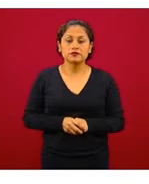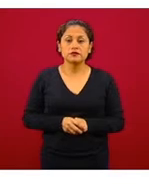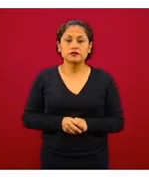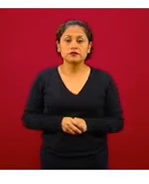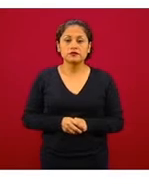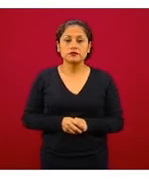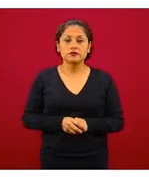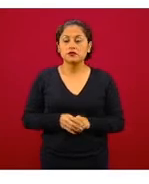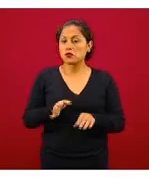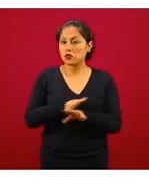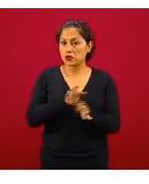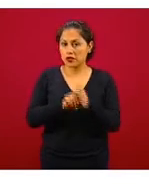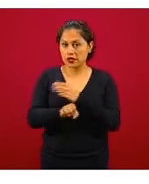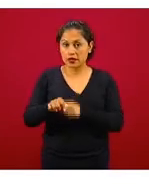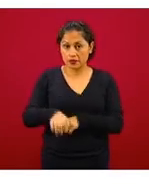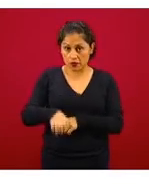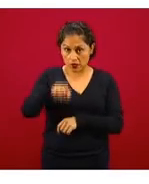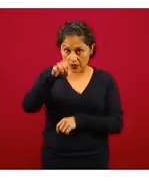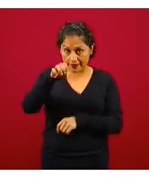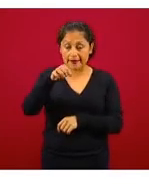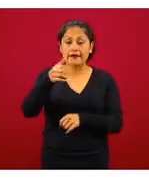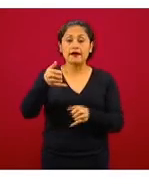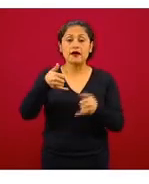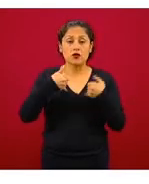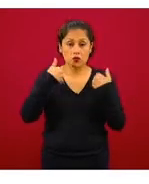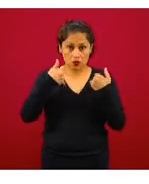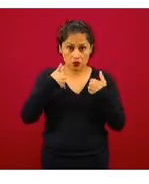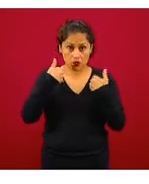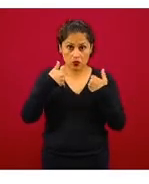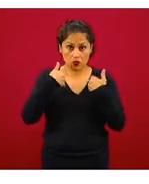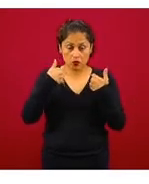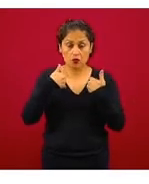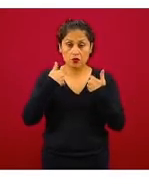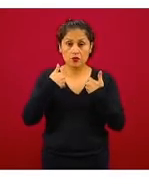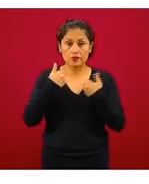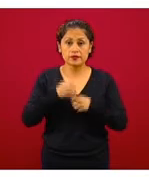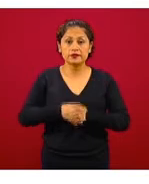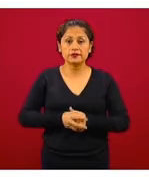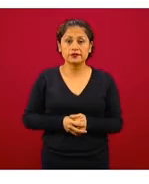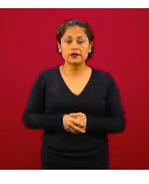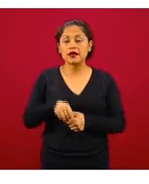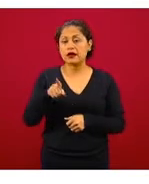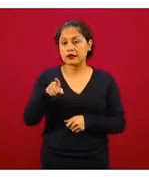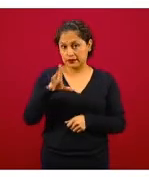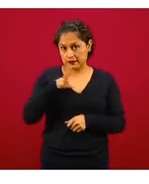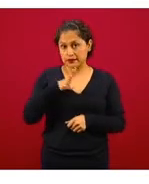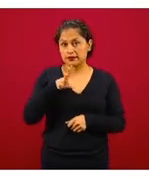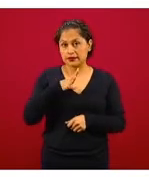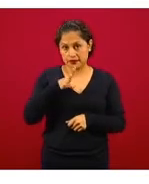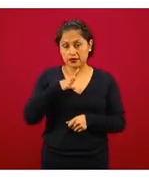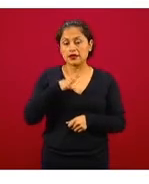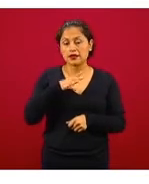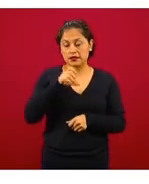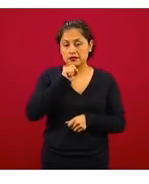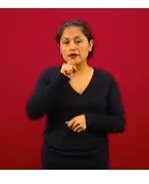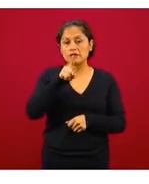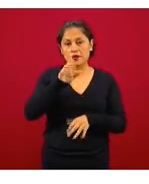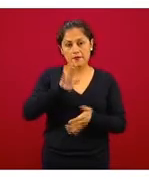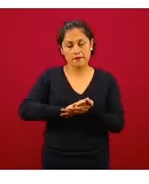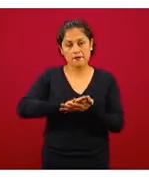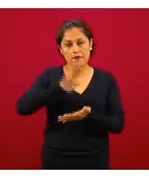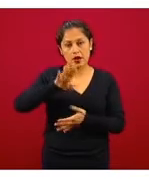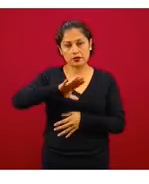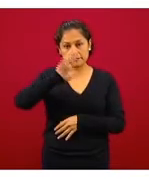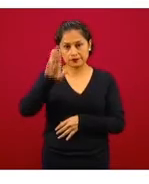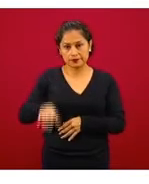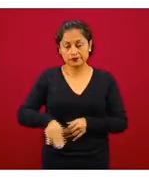of COVID from the start. Personas adultas jóvenes que también When están en el these grupo de people mortalidad. in